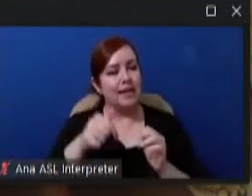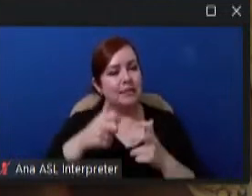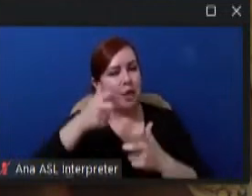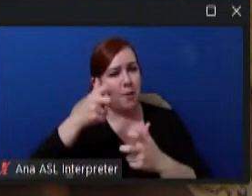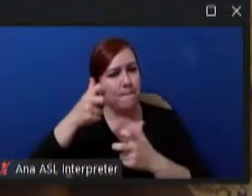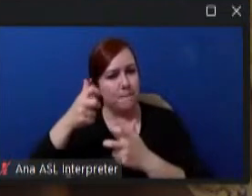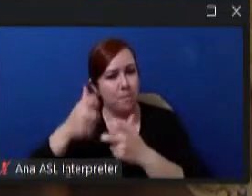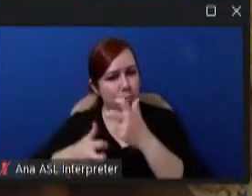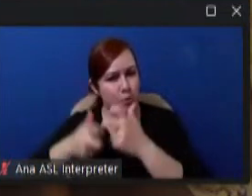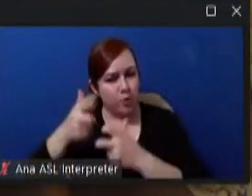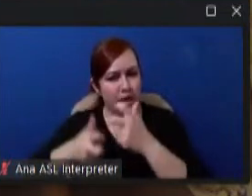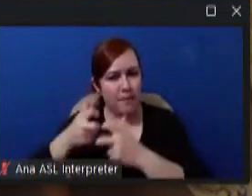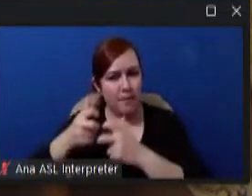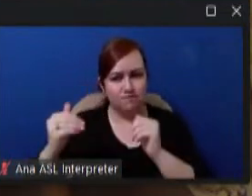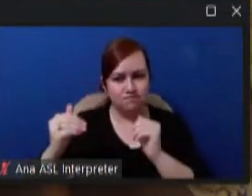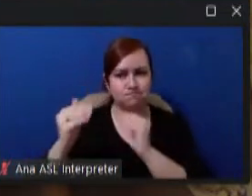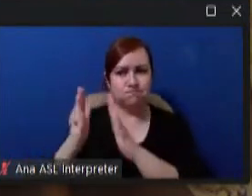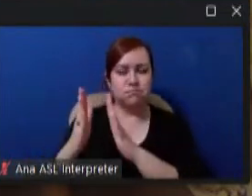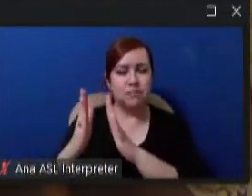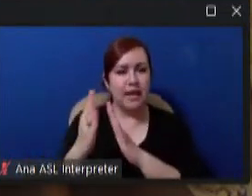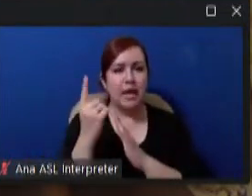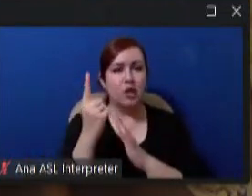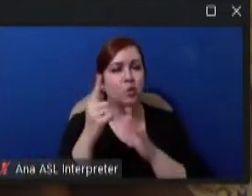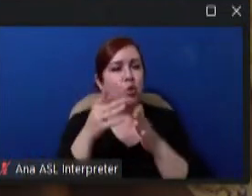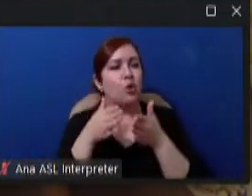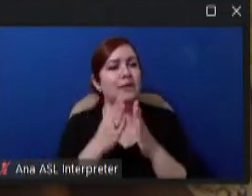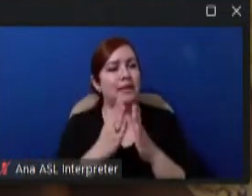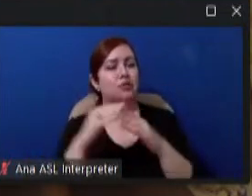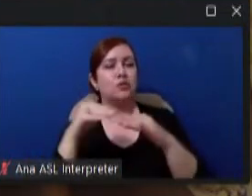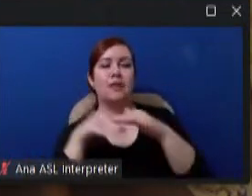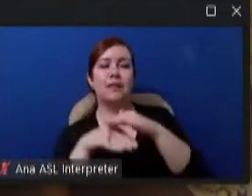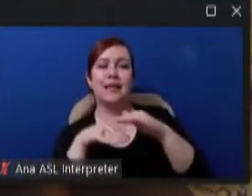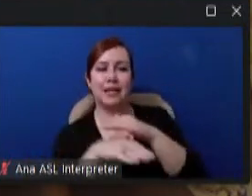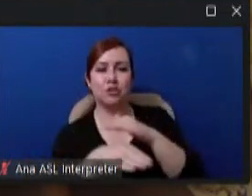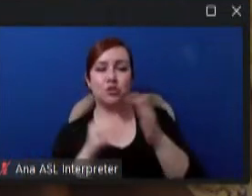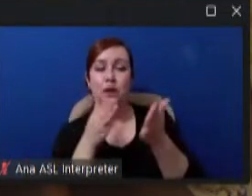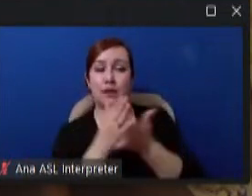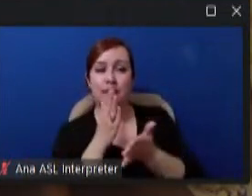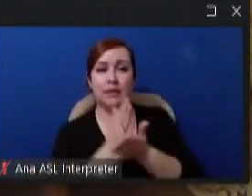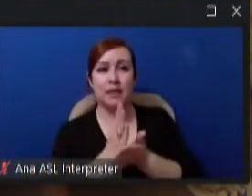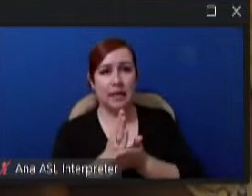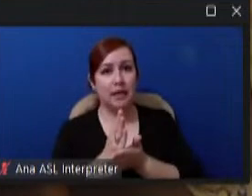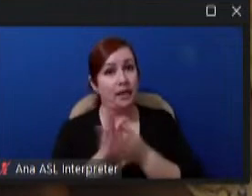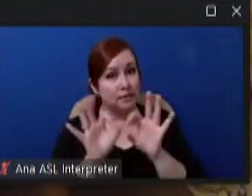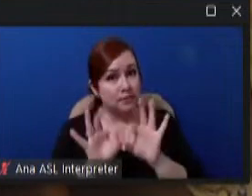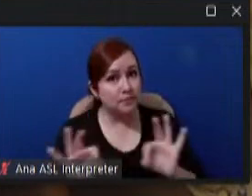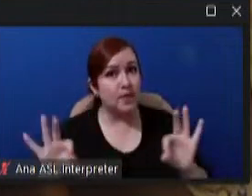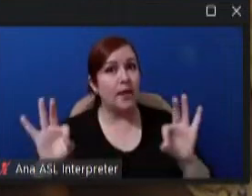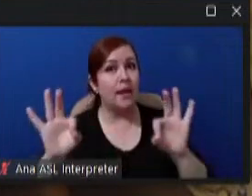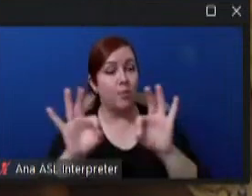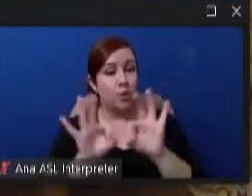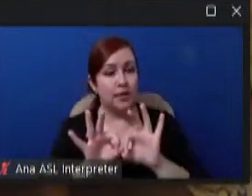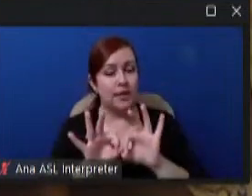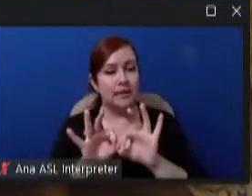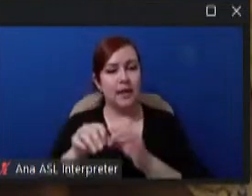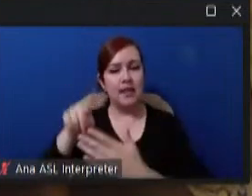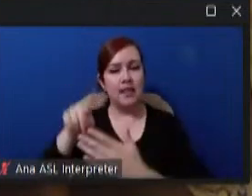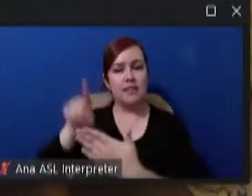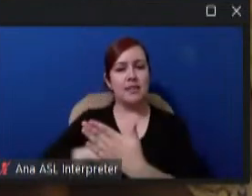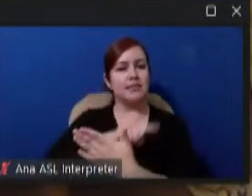to tackle this problem in the context of access to rights